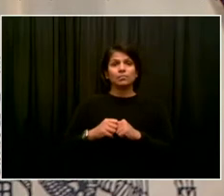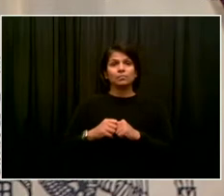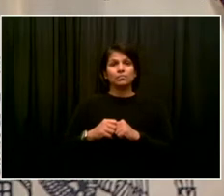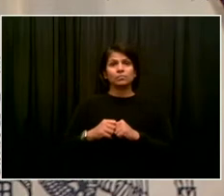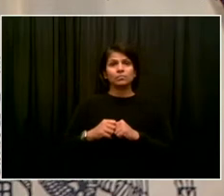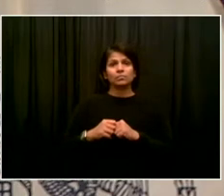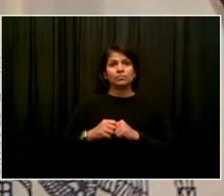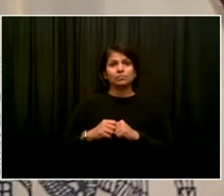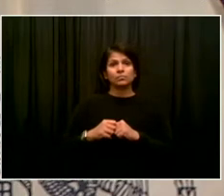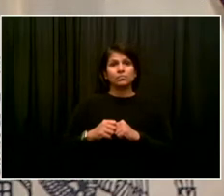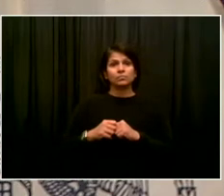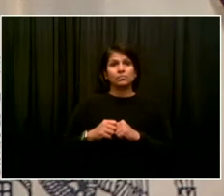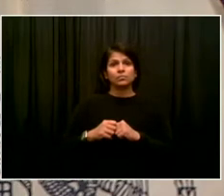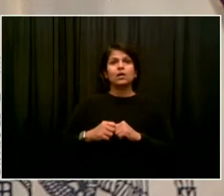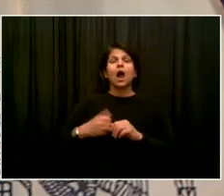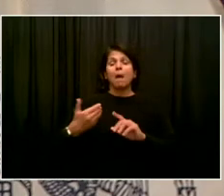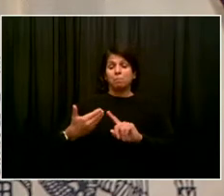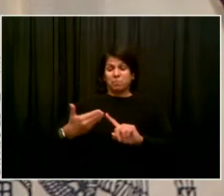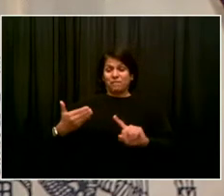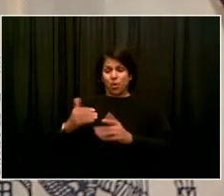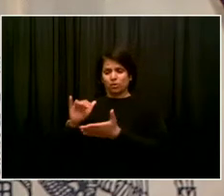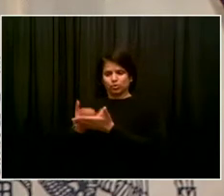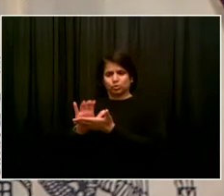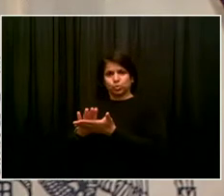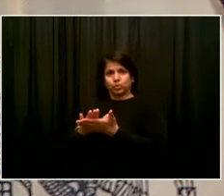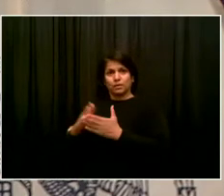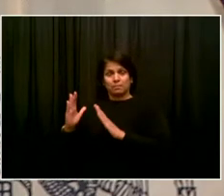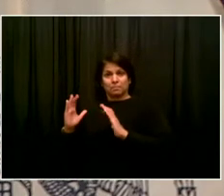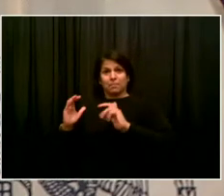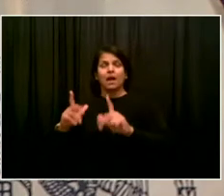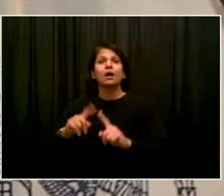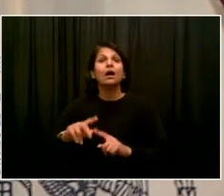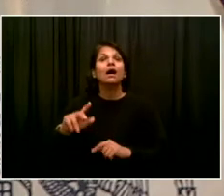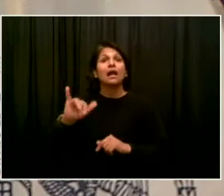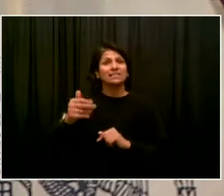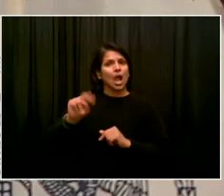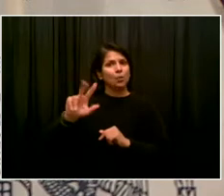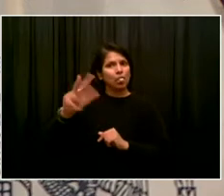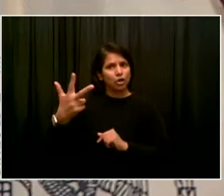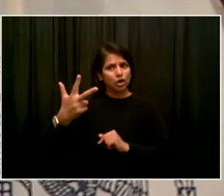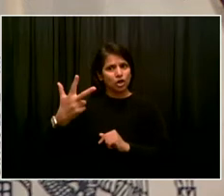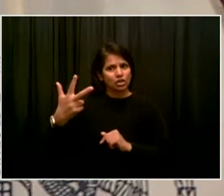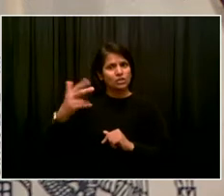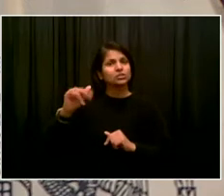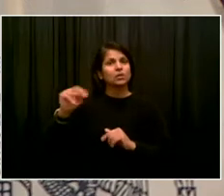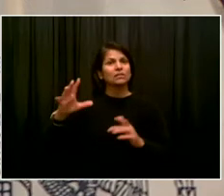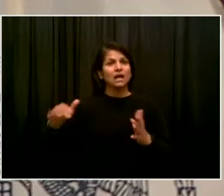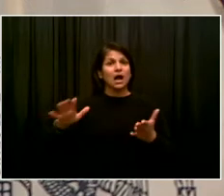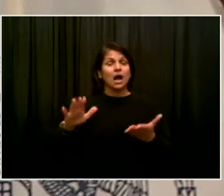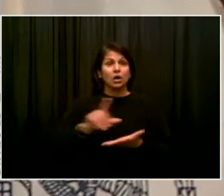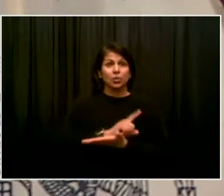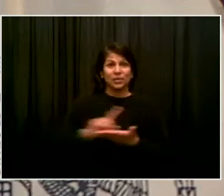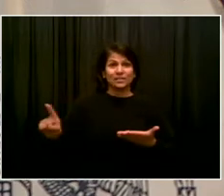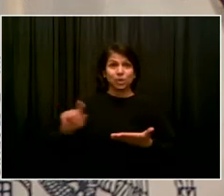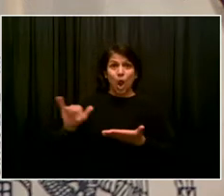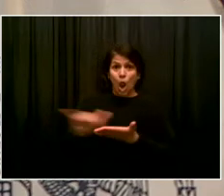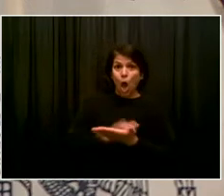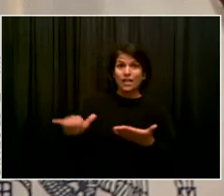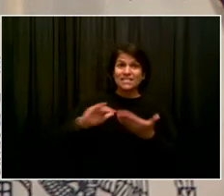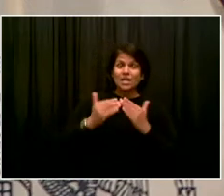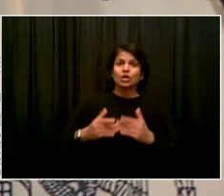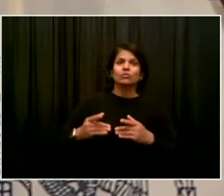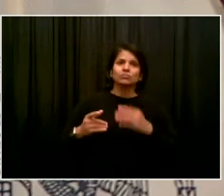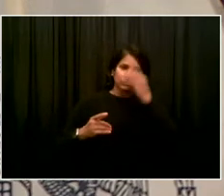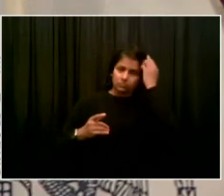back, which is something that Brad Lander and Jamani Williams have called for. You have said that that was a noble idea, but it just